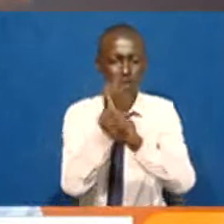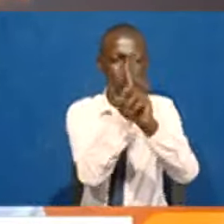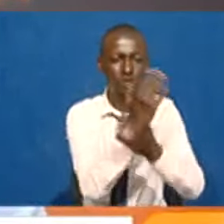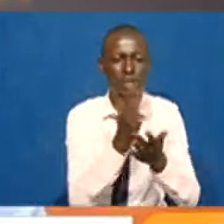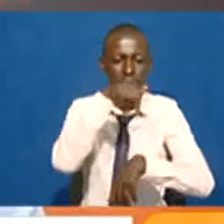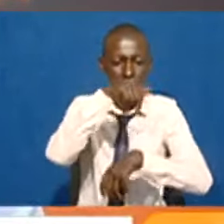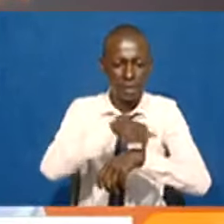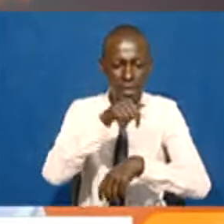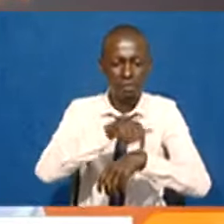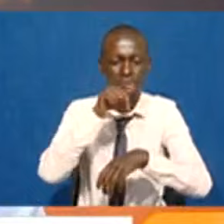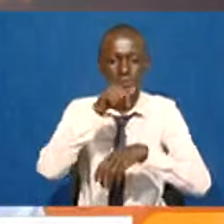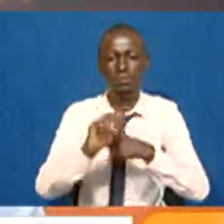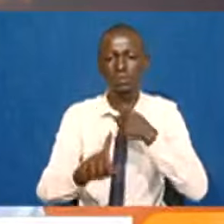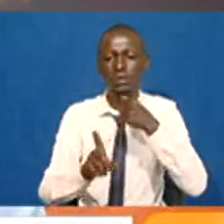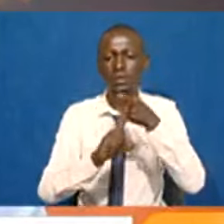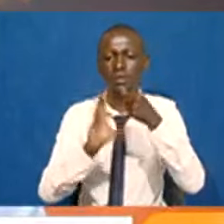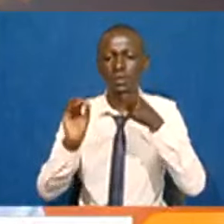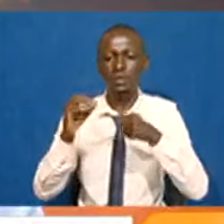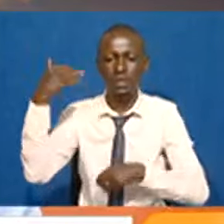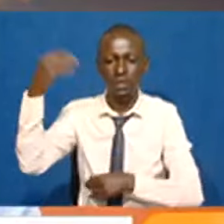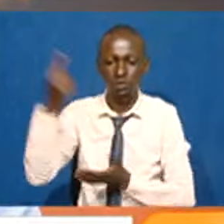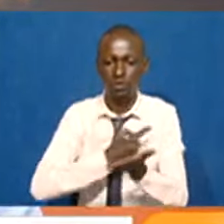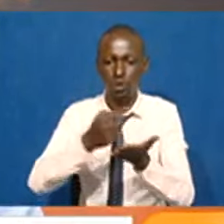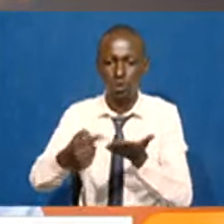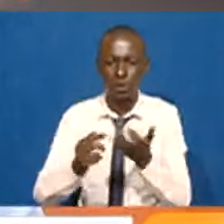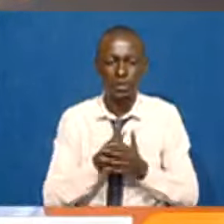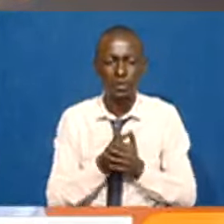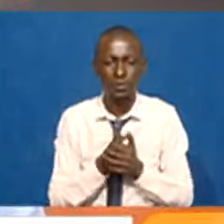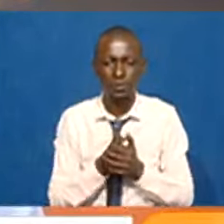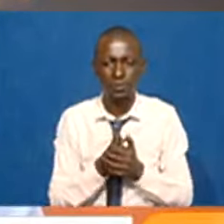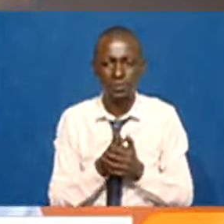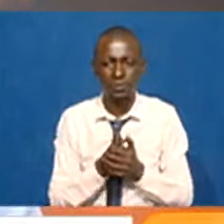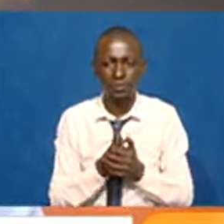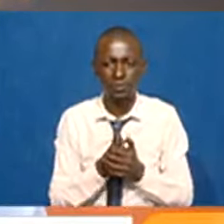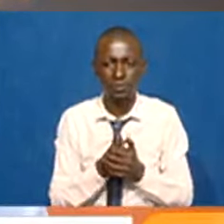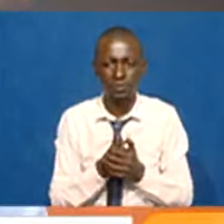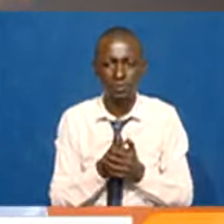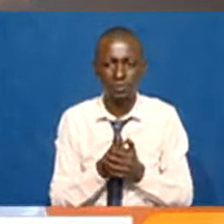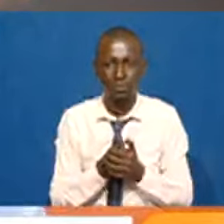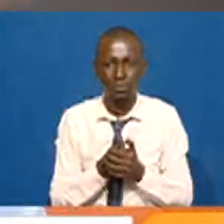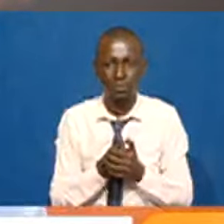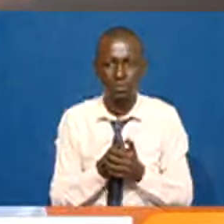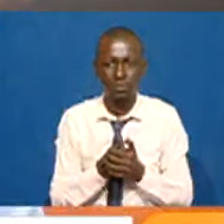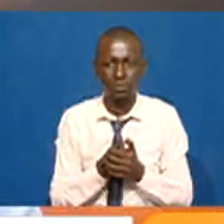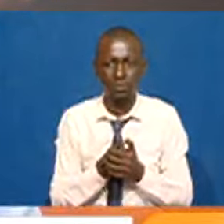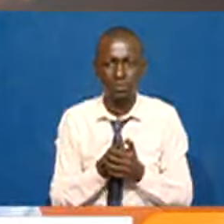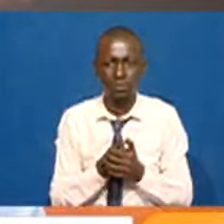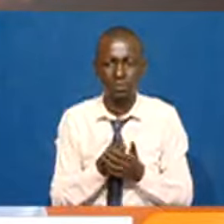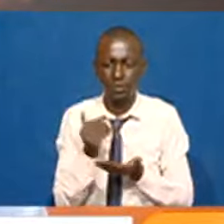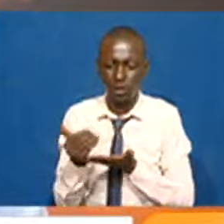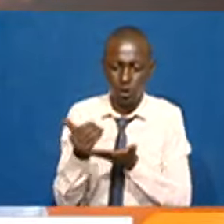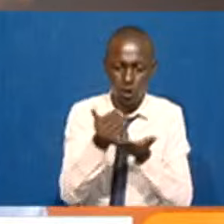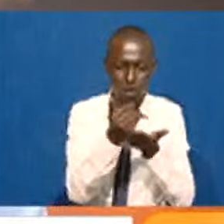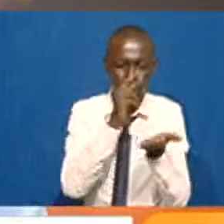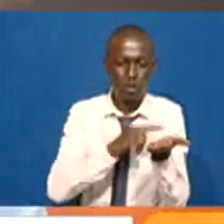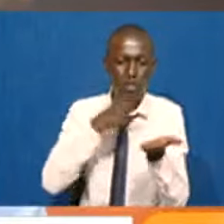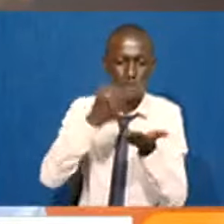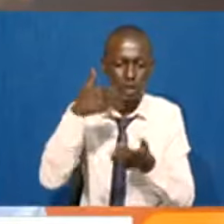up to 60 per week. So basically the resources and the contribution that we raise every